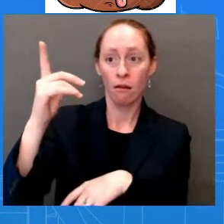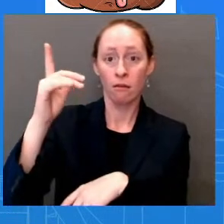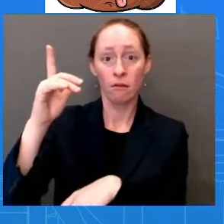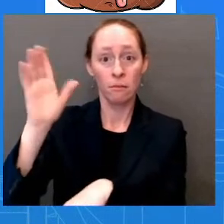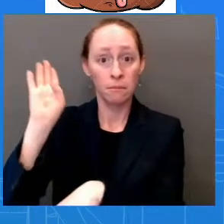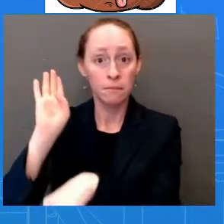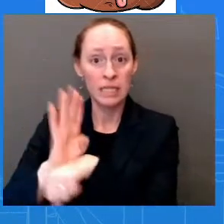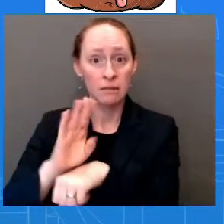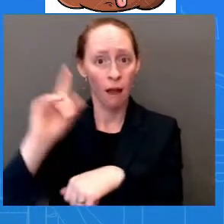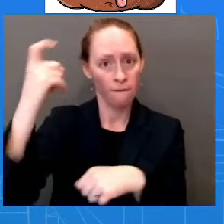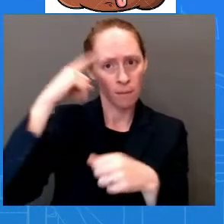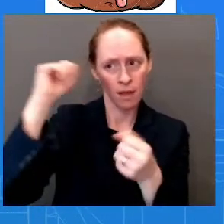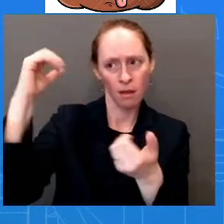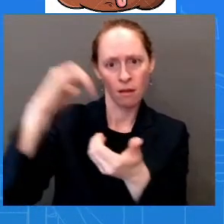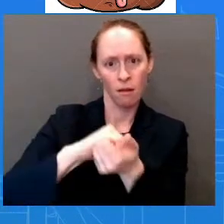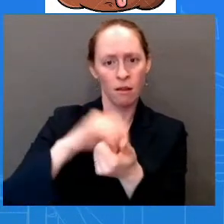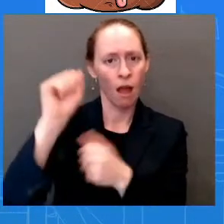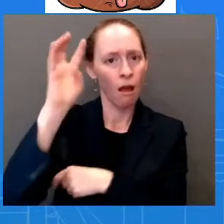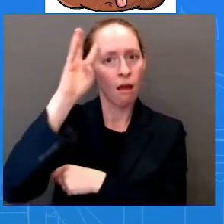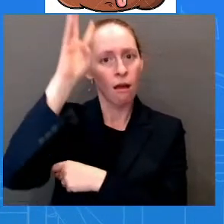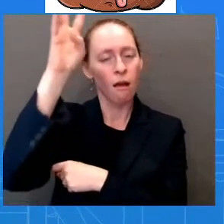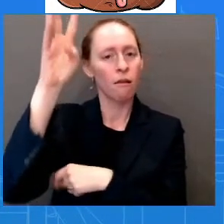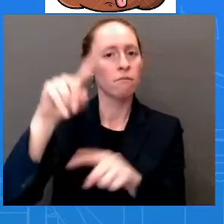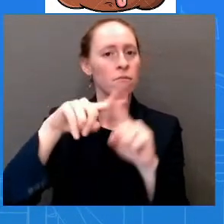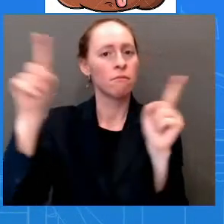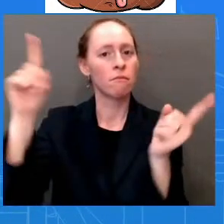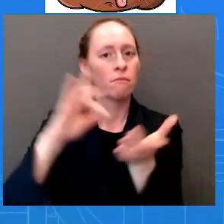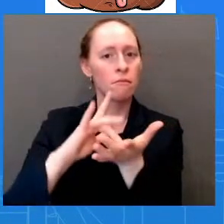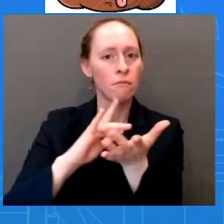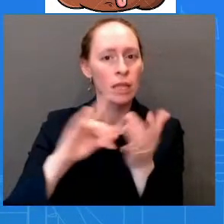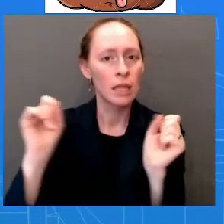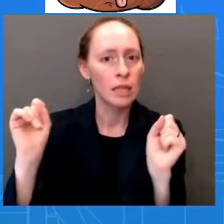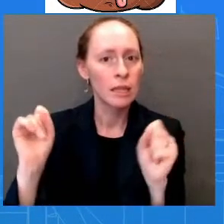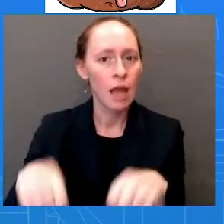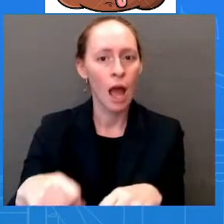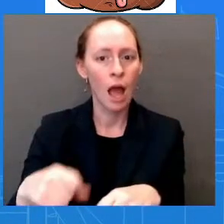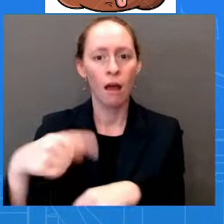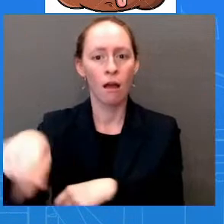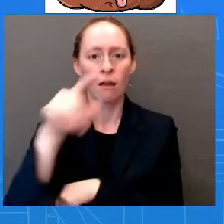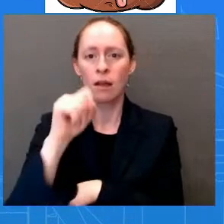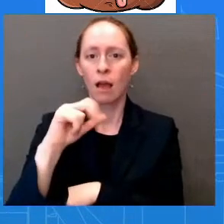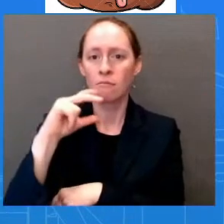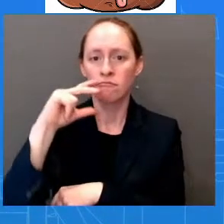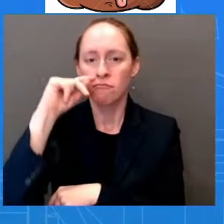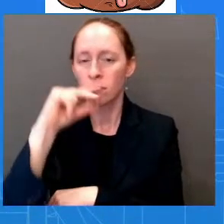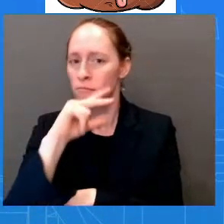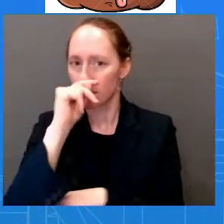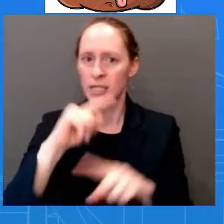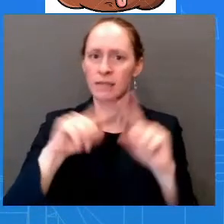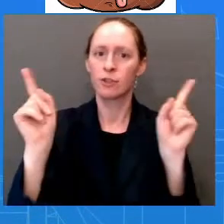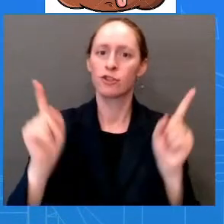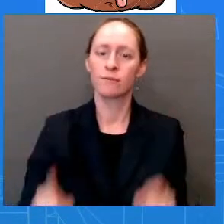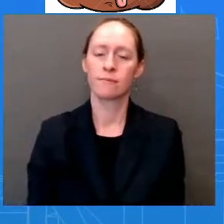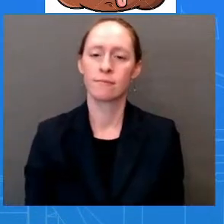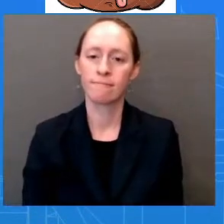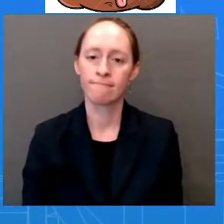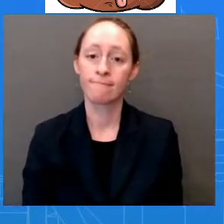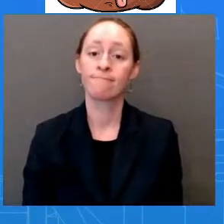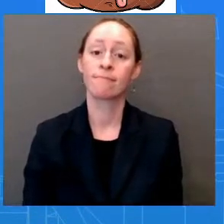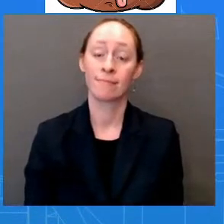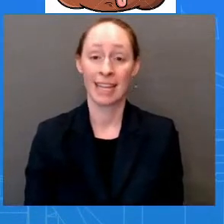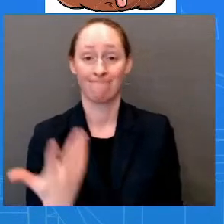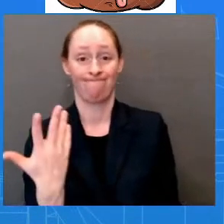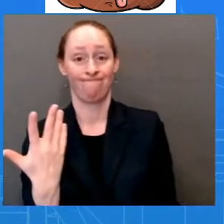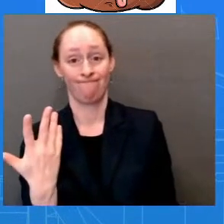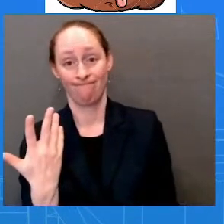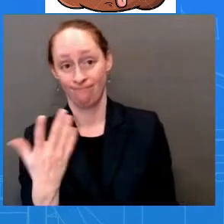prudent, obviously, in requesting resources that we think are absolutely essential and necessary. And all I can say is Congress needs to do its job and step up and protect the